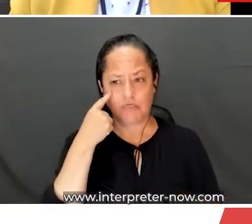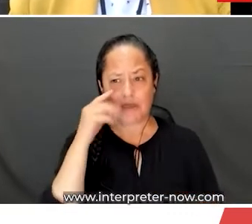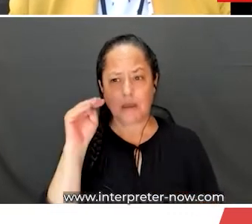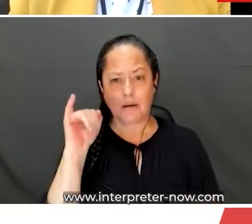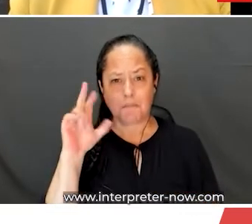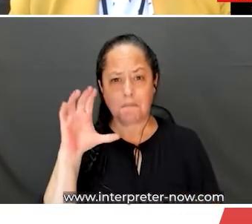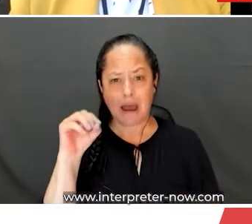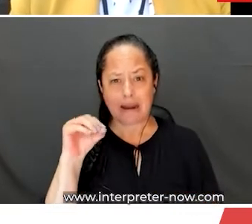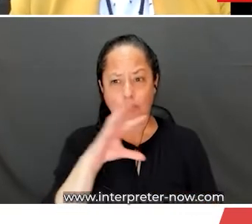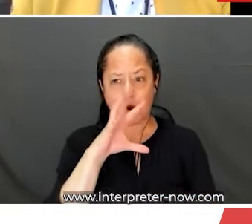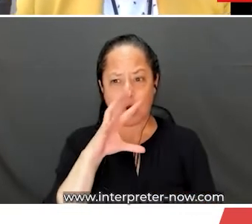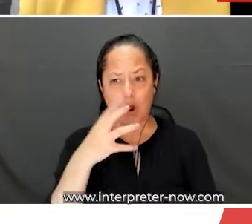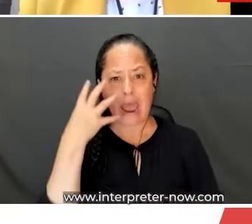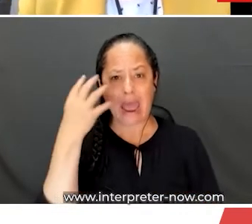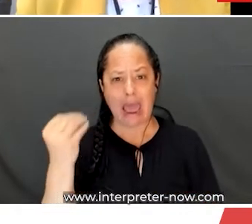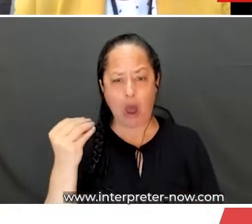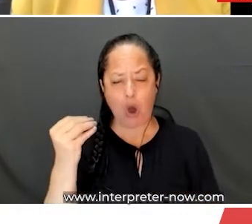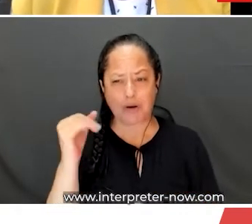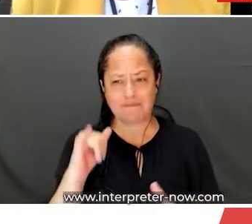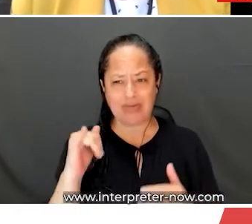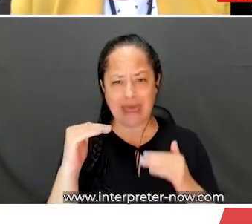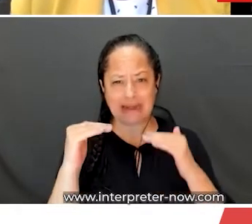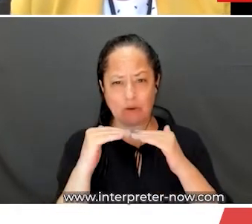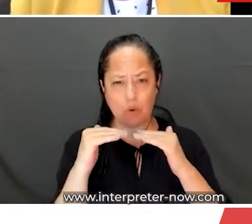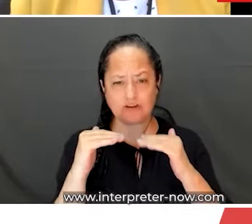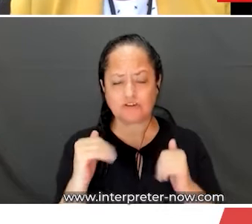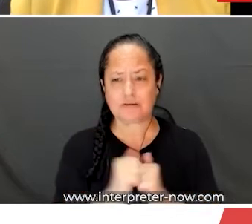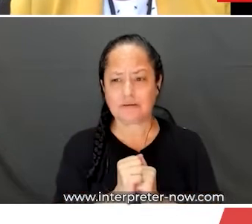the equation.